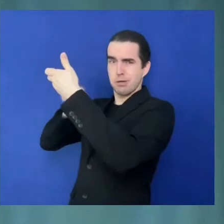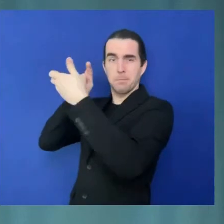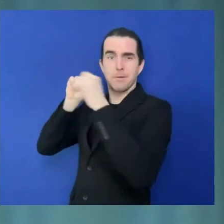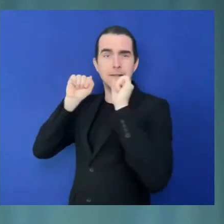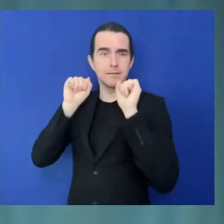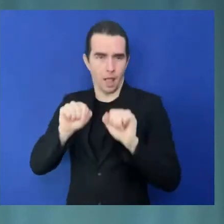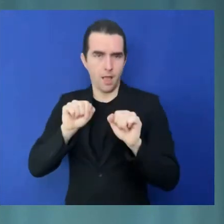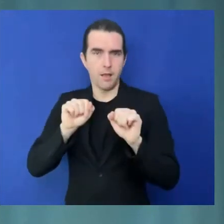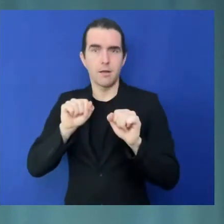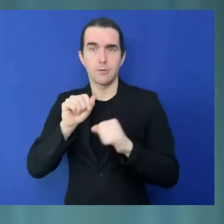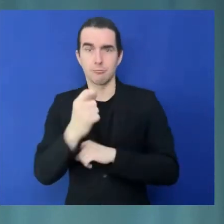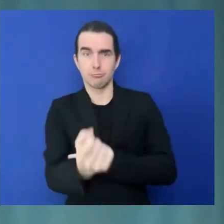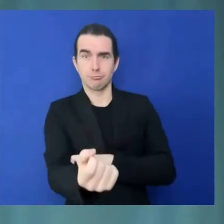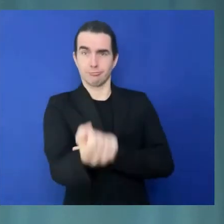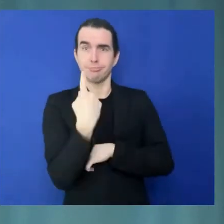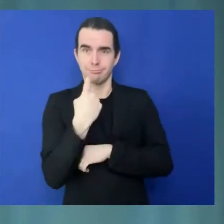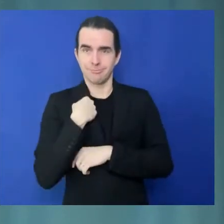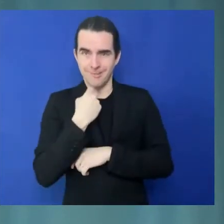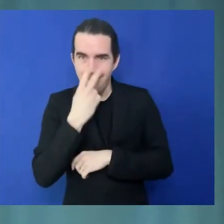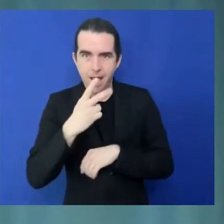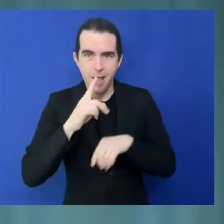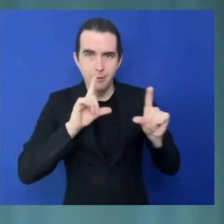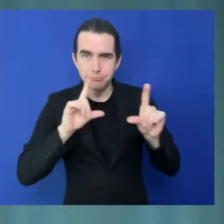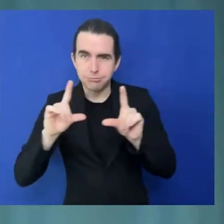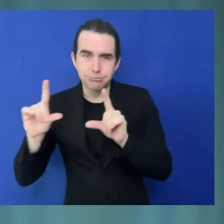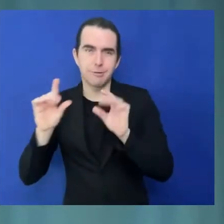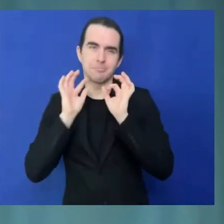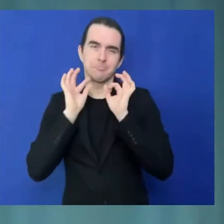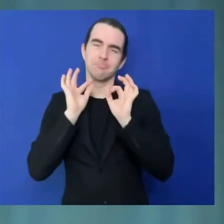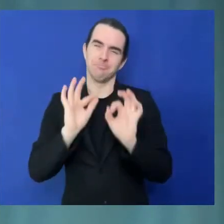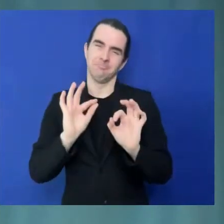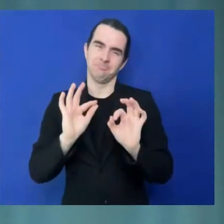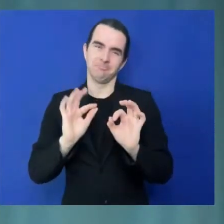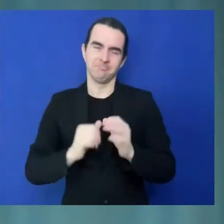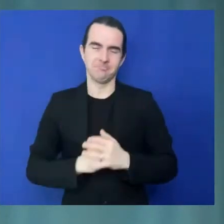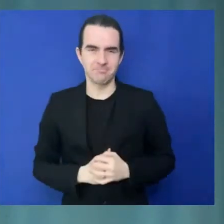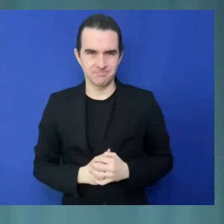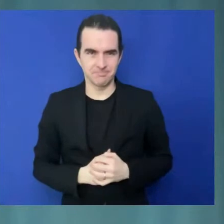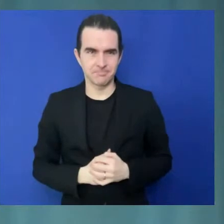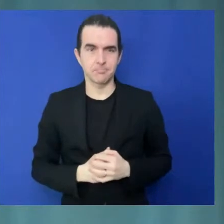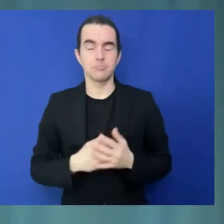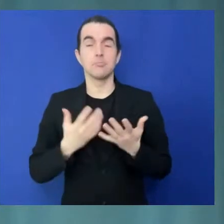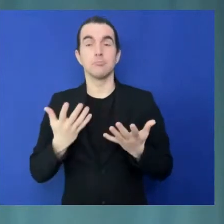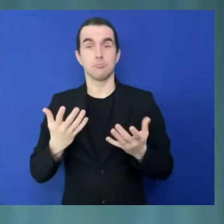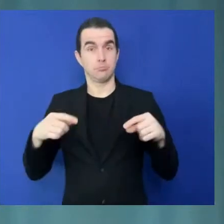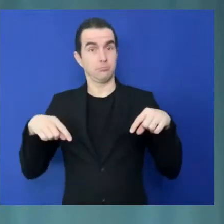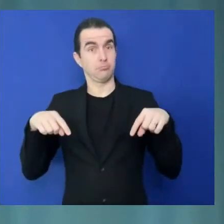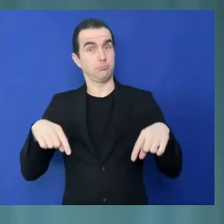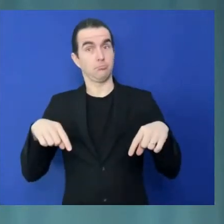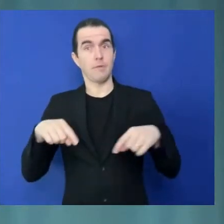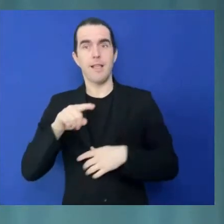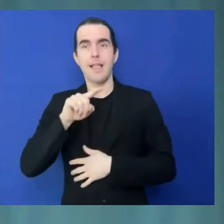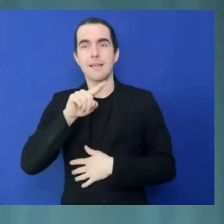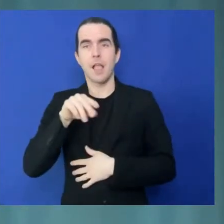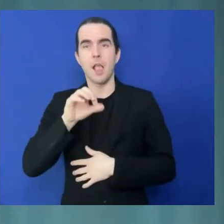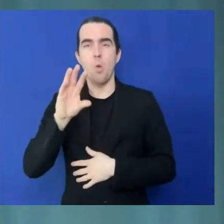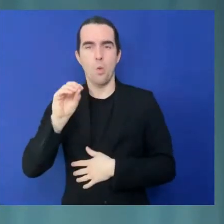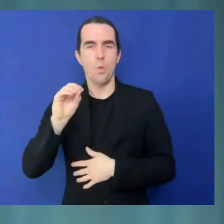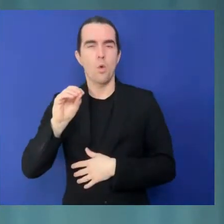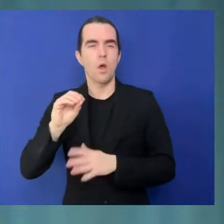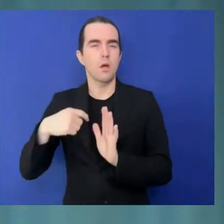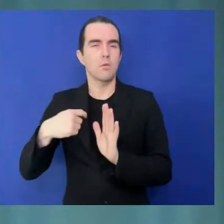This is our 11th conference, but with the hiatus last year, our